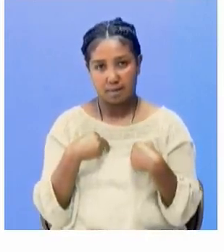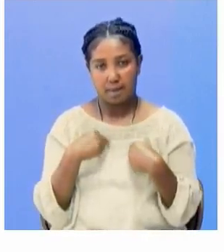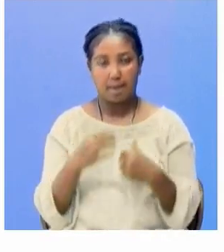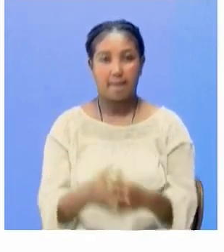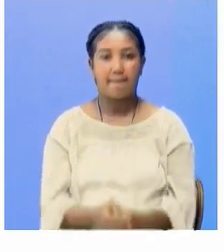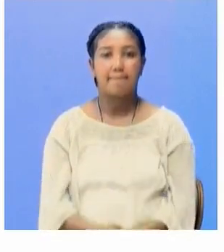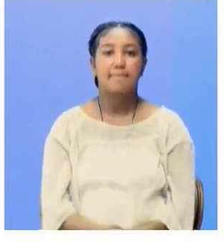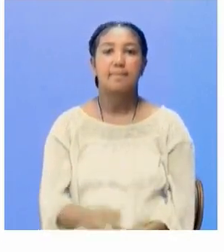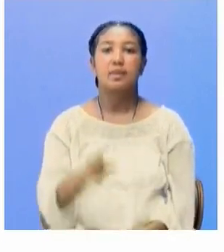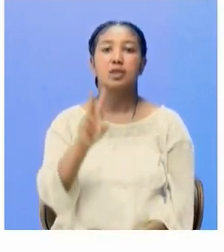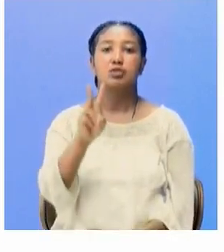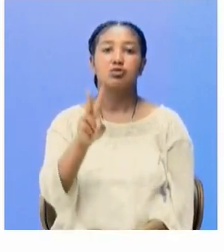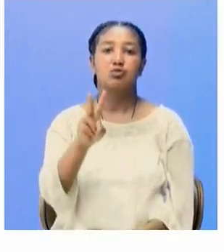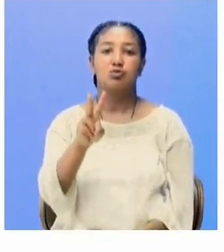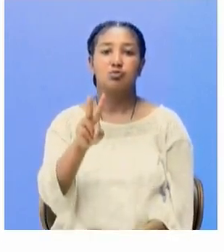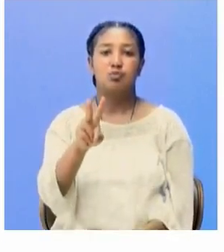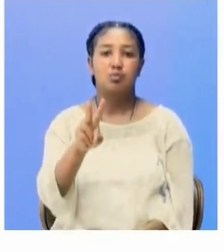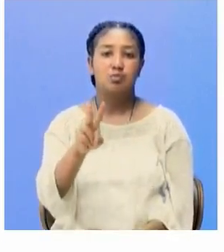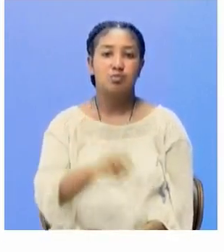2